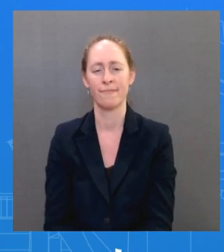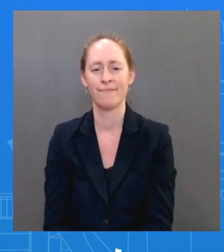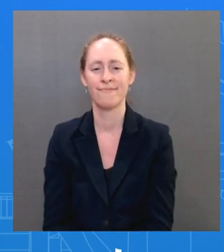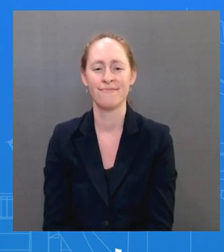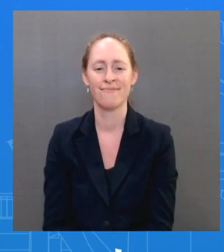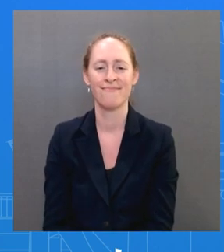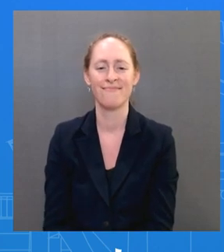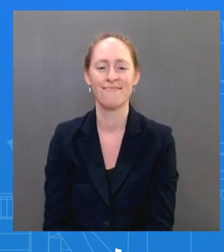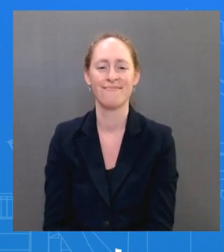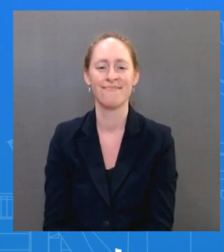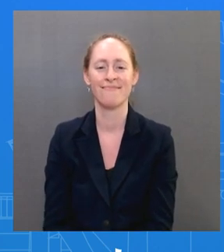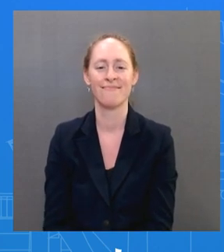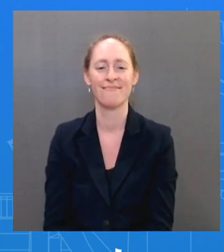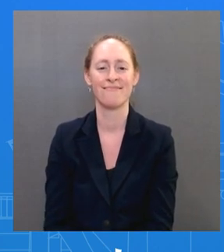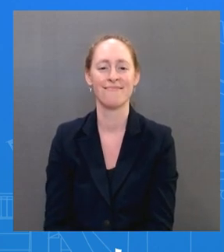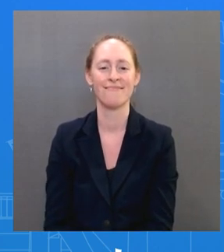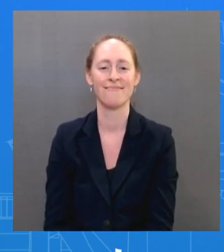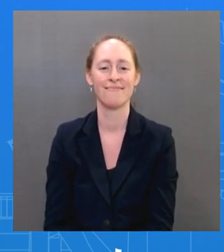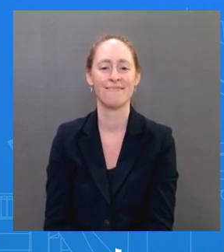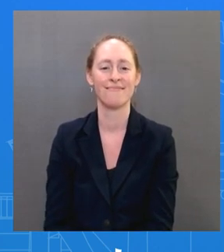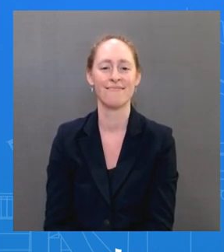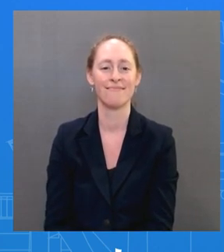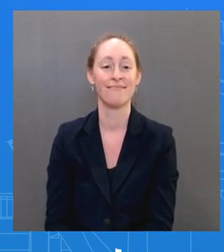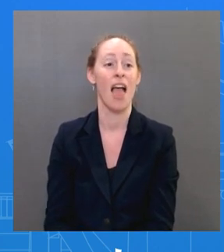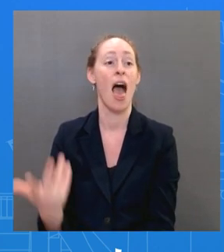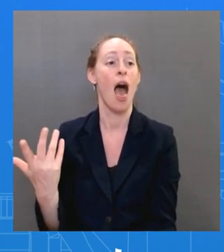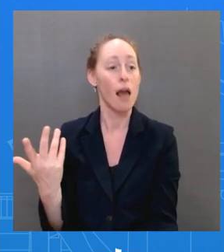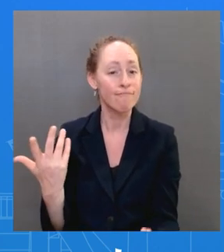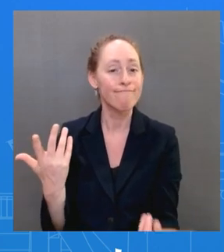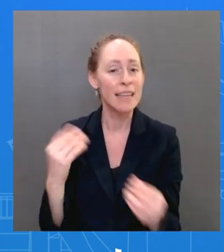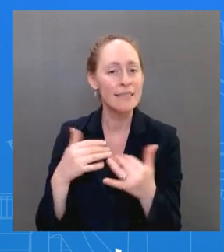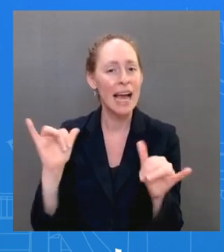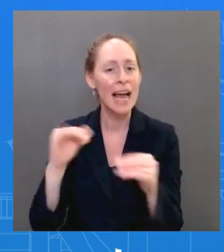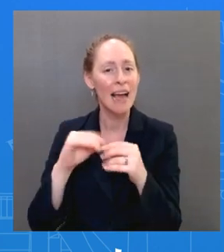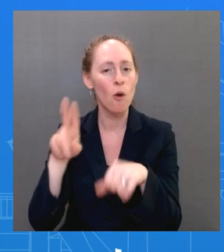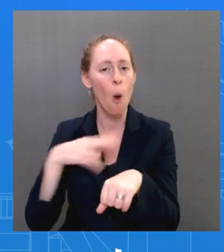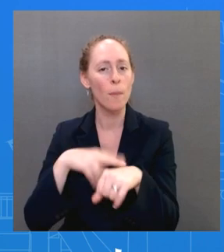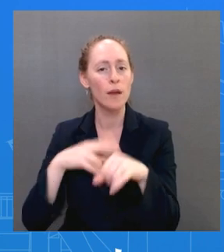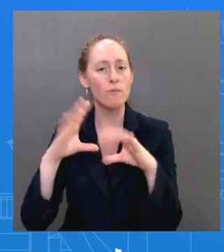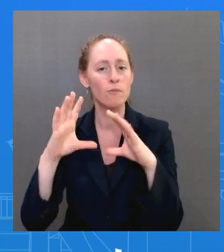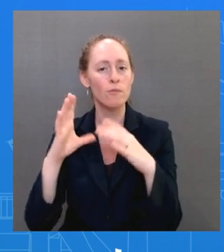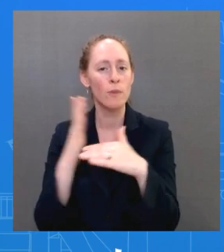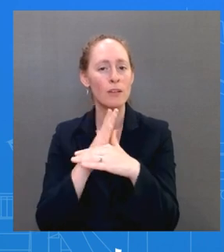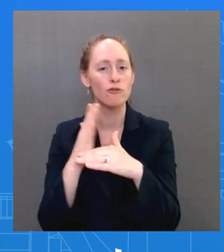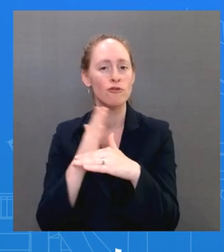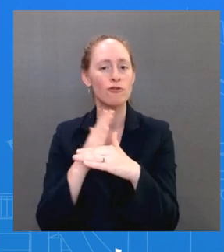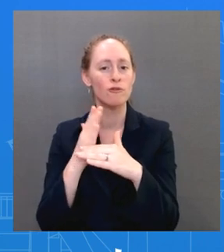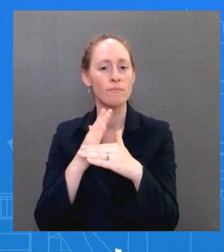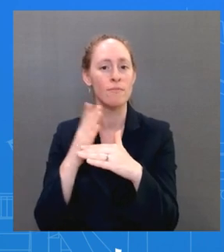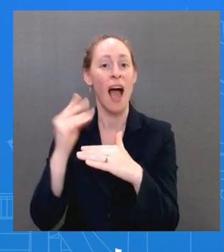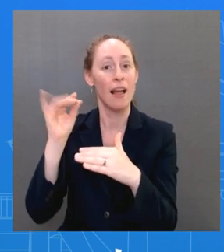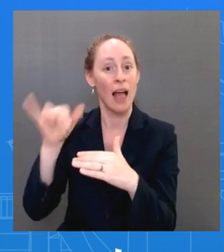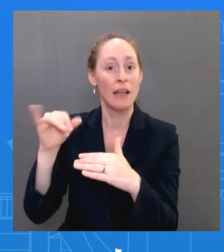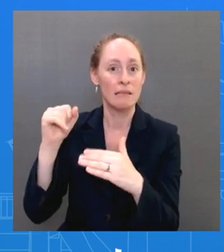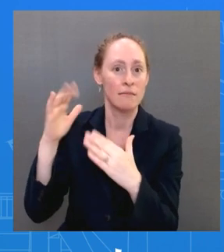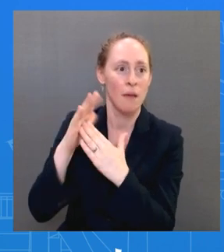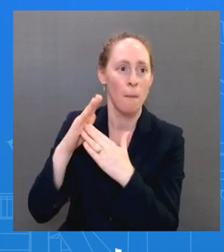the last 24 hours, or since he got infected, or since he's been known to be infected, has been 99.4.